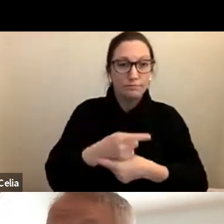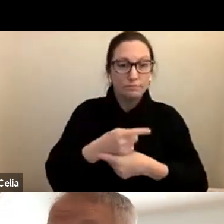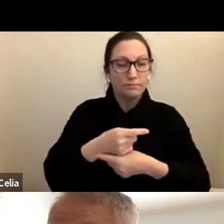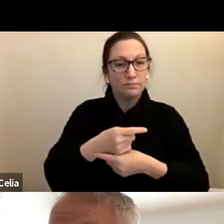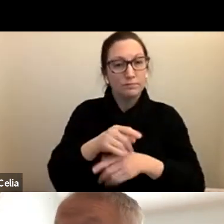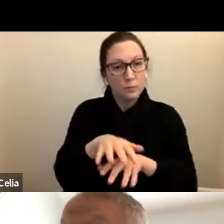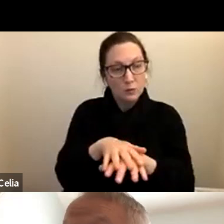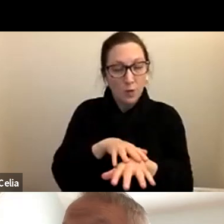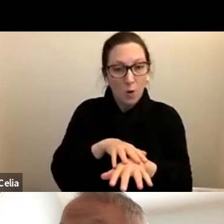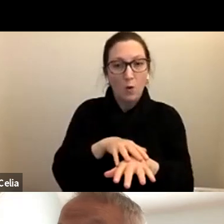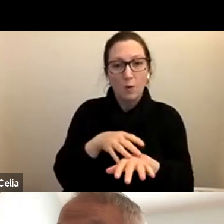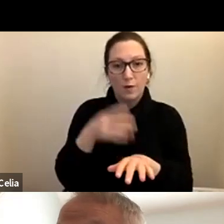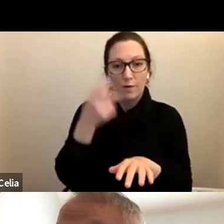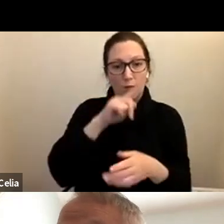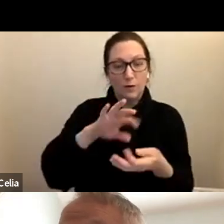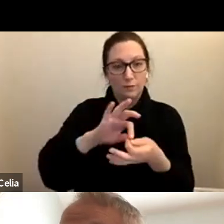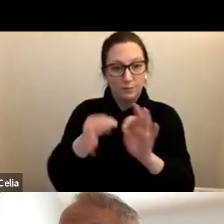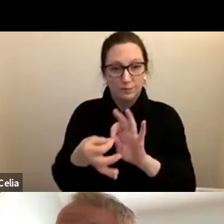assist our interpreters.